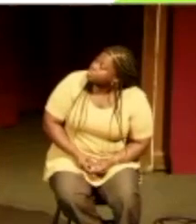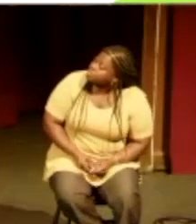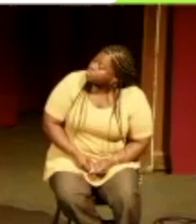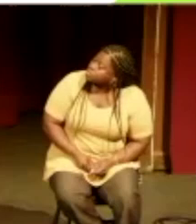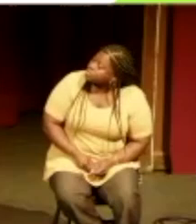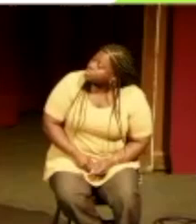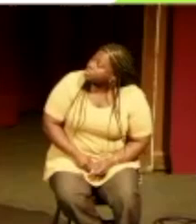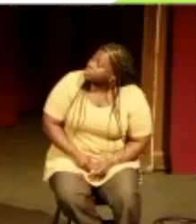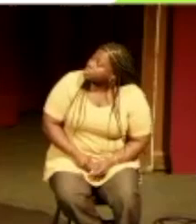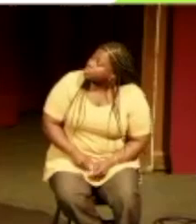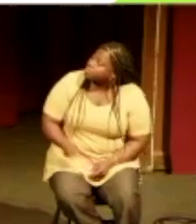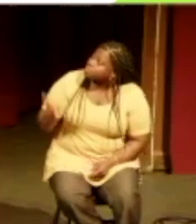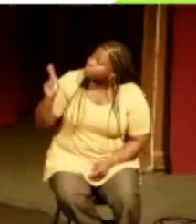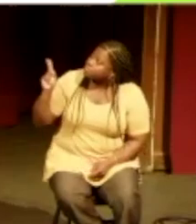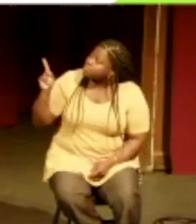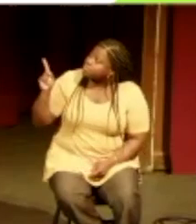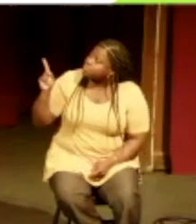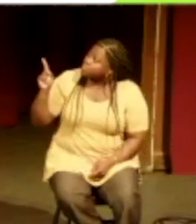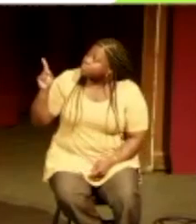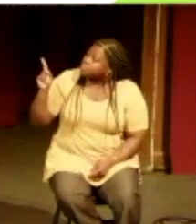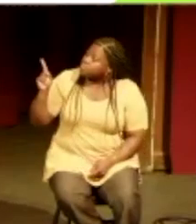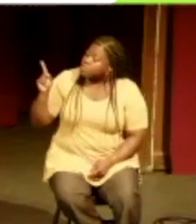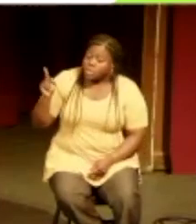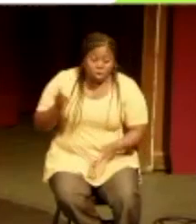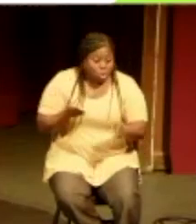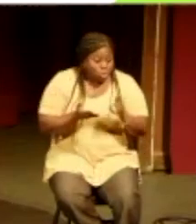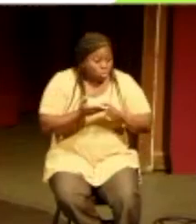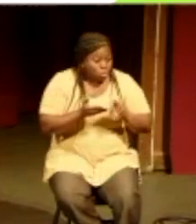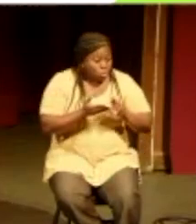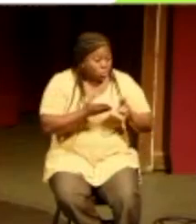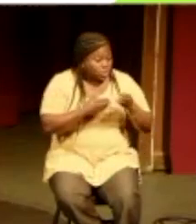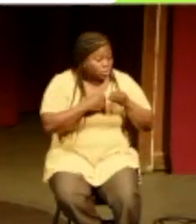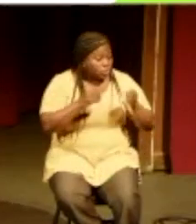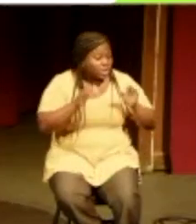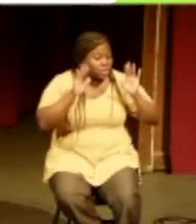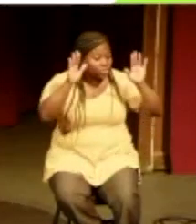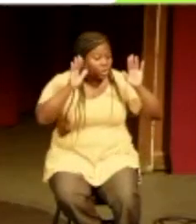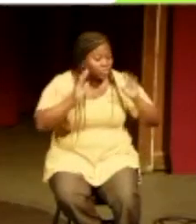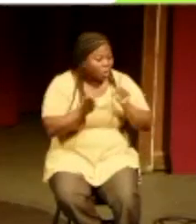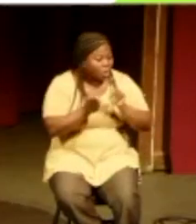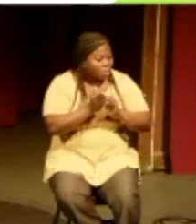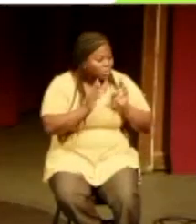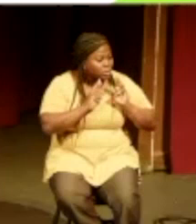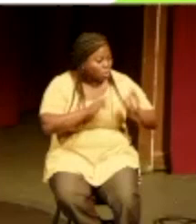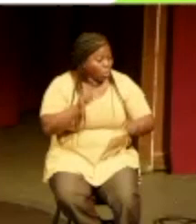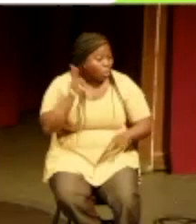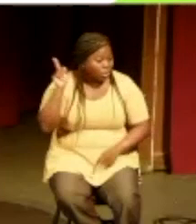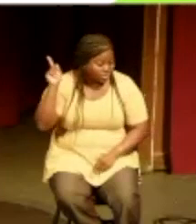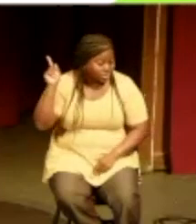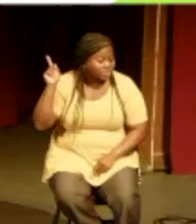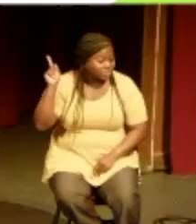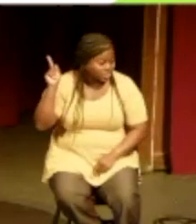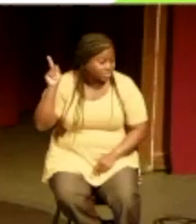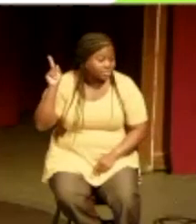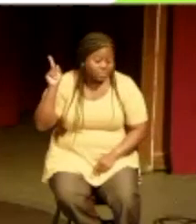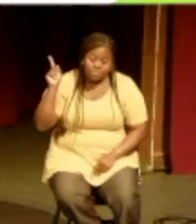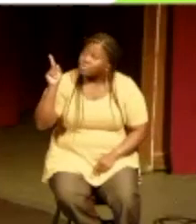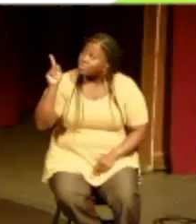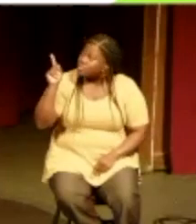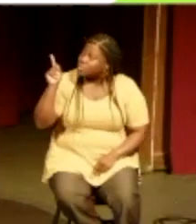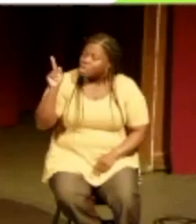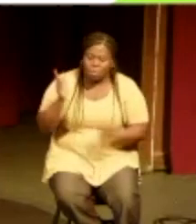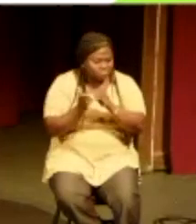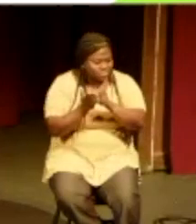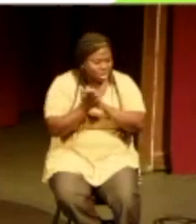Here's some demographics, and our research office has done a fabulous job of publishing this report, understanding changes in enrollment during the pandemic.